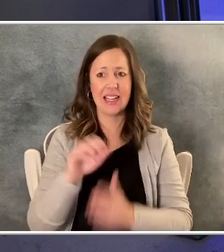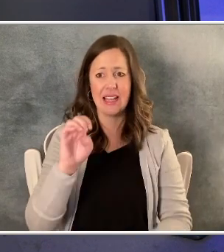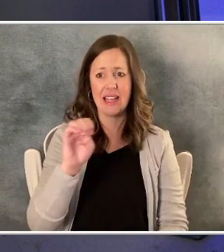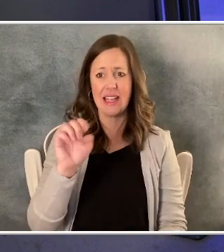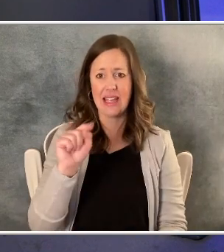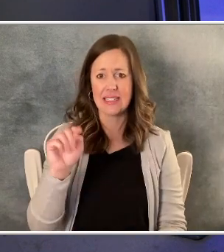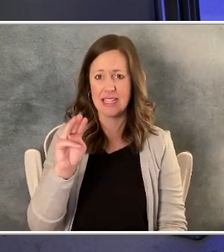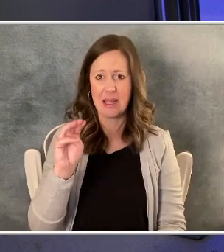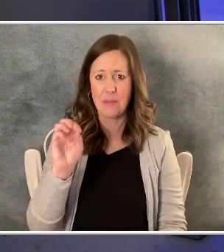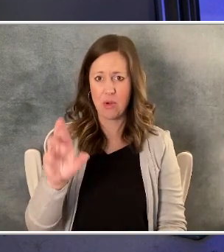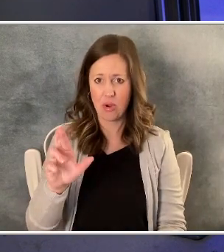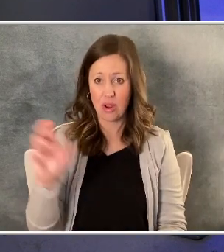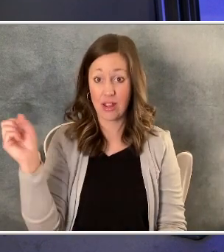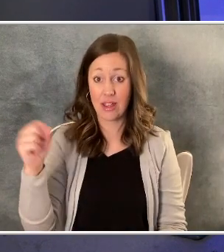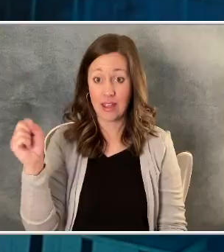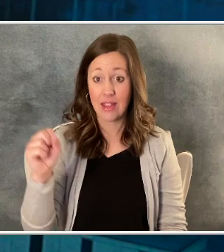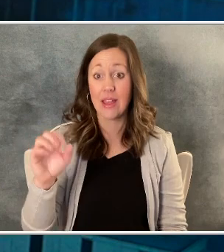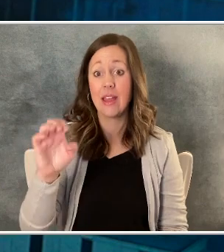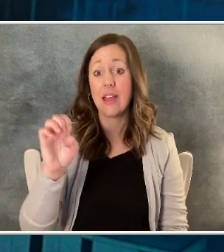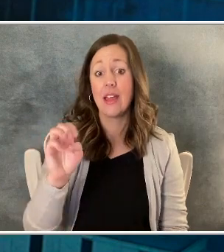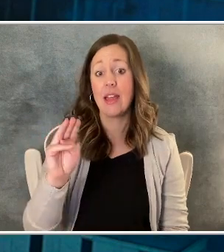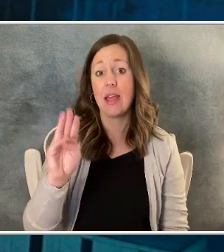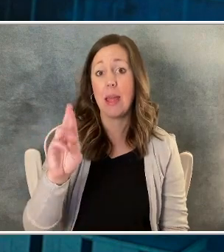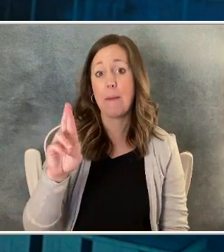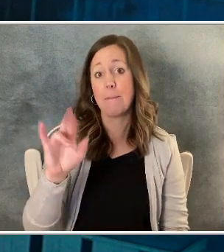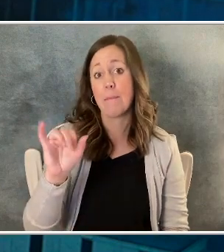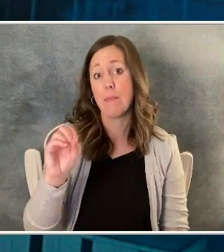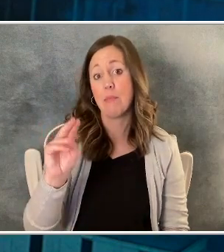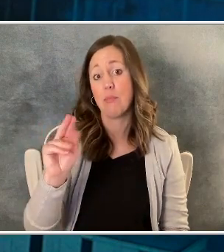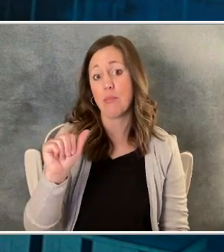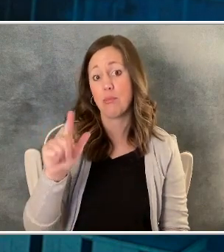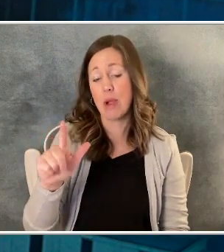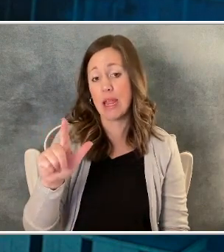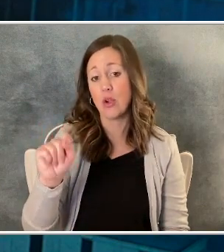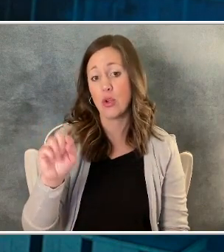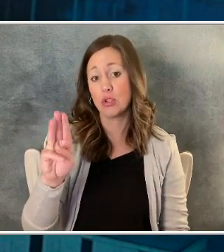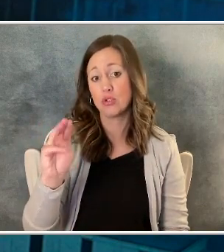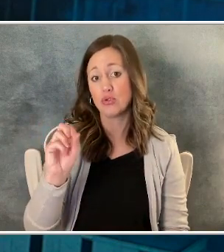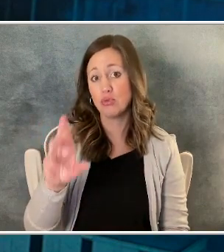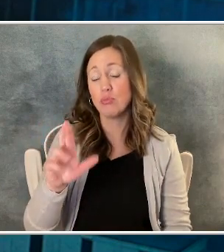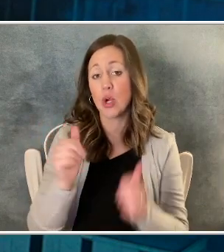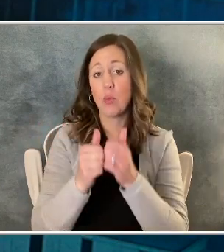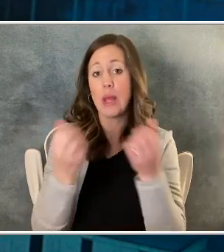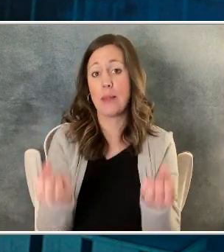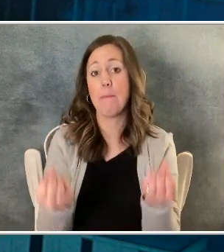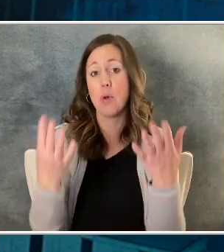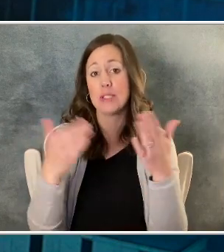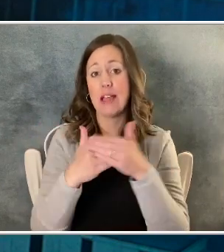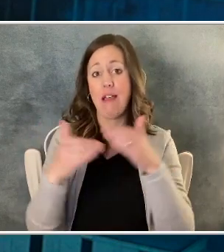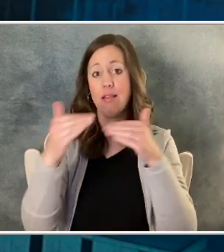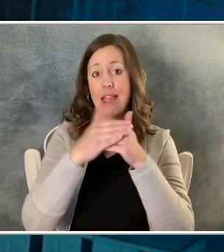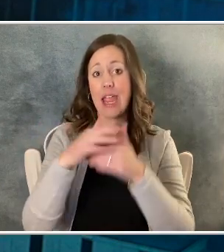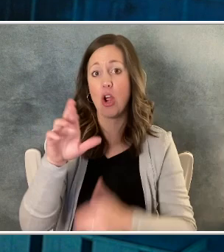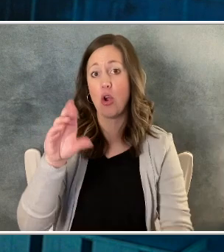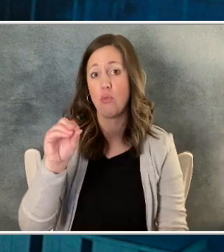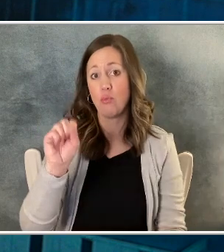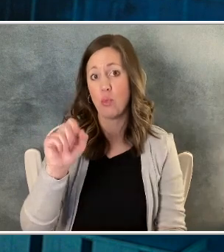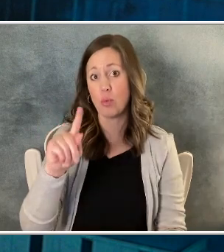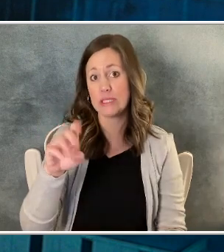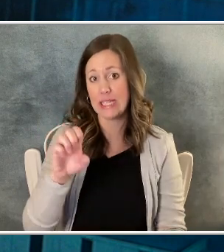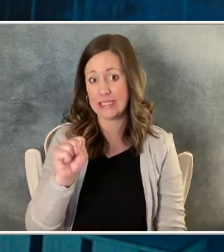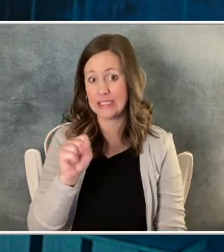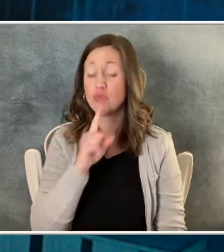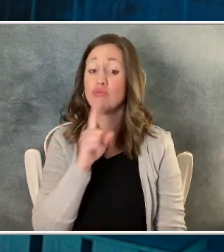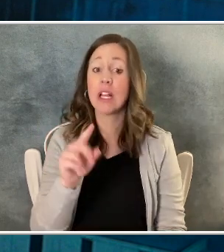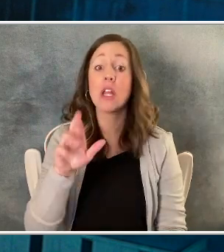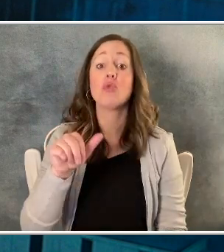ETMR. Yes, it's embryonal tumor with multi-layered rosettes. It's a very, very rare tumor. We see maybe 100 cases